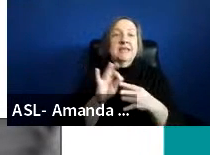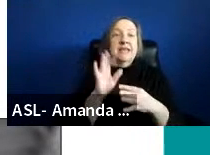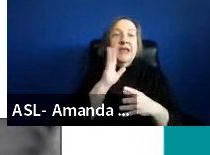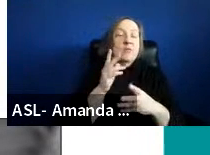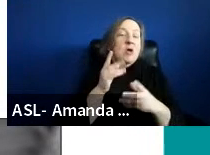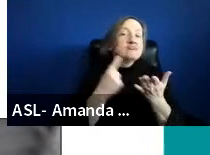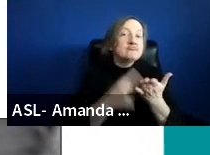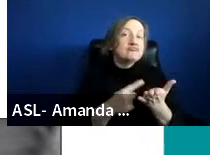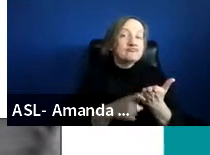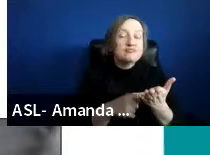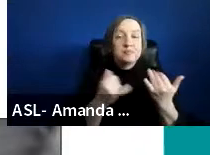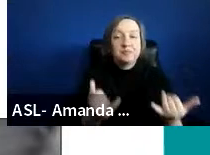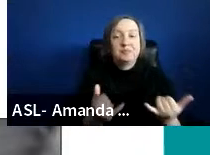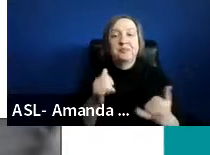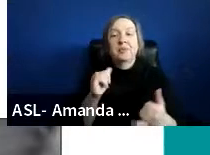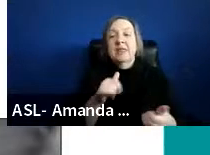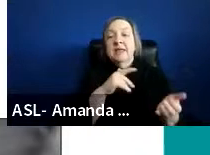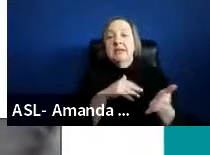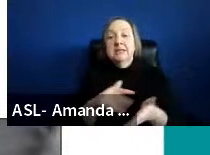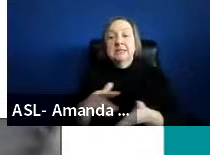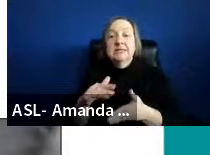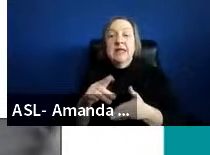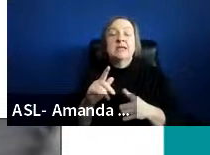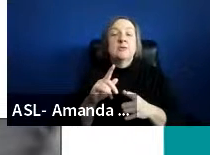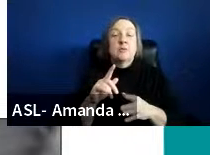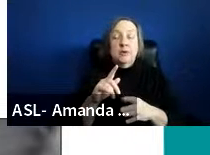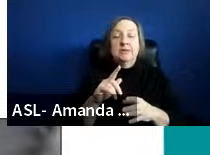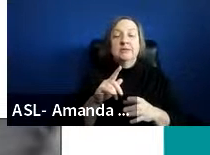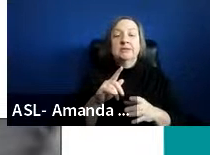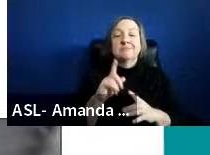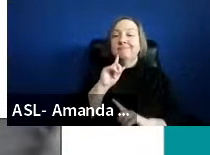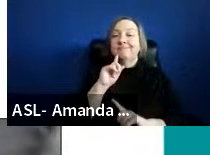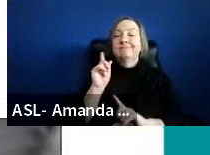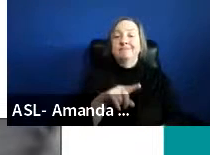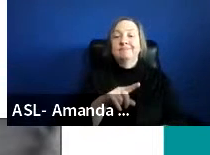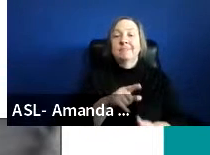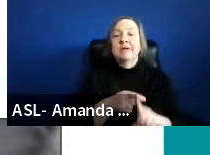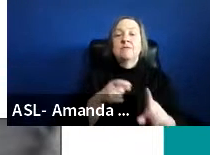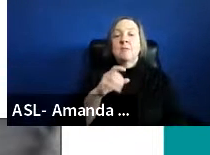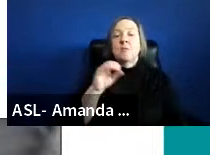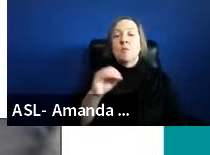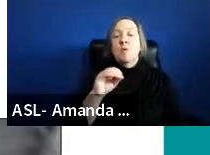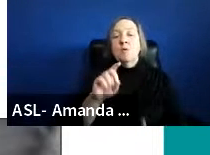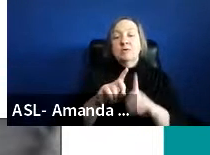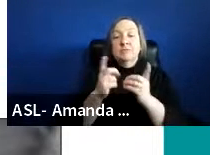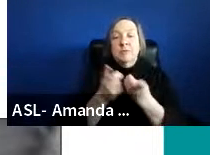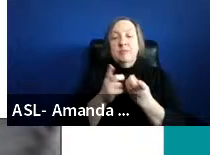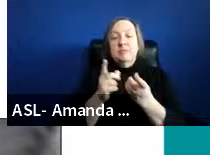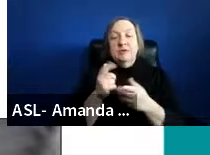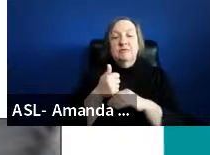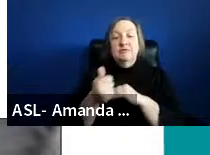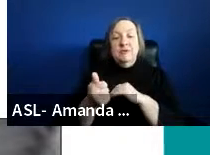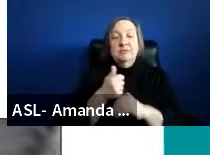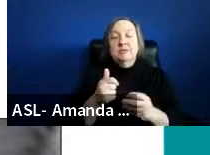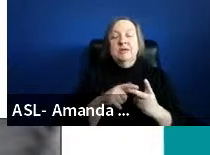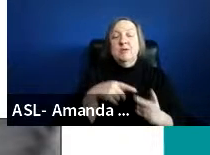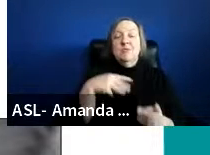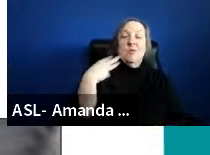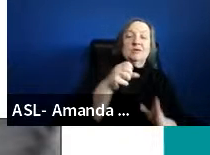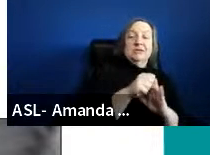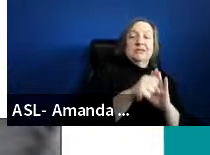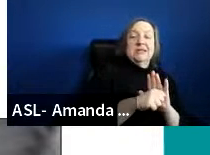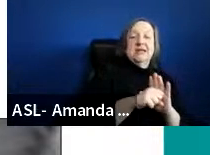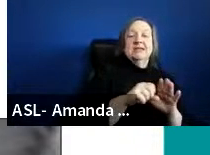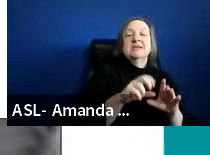here. So this study was commissioned by the Oregon Department of Transportation and the Washington State